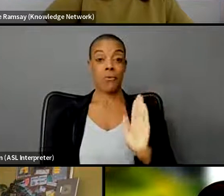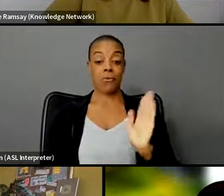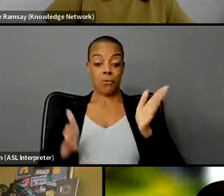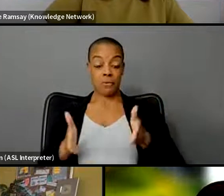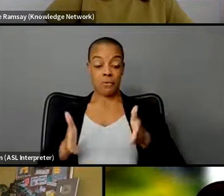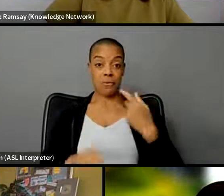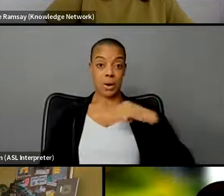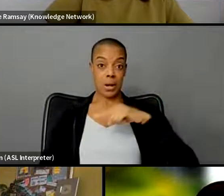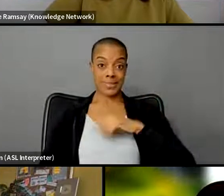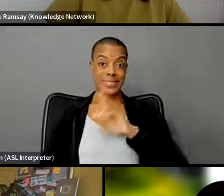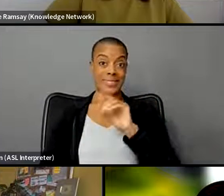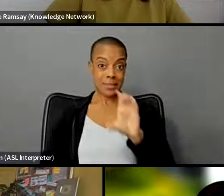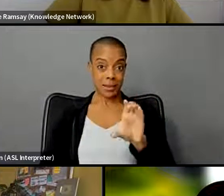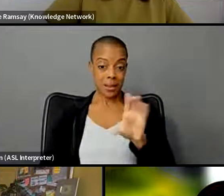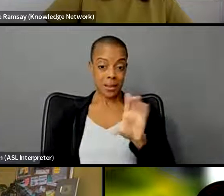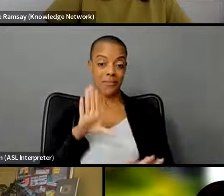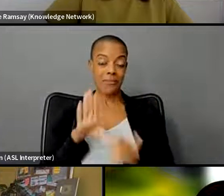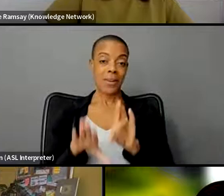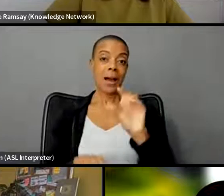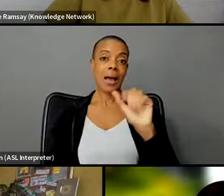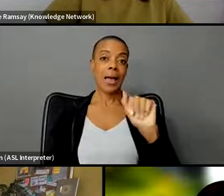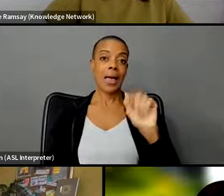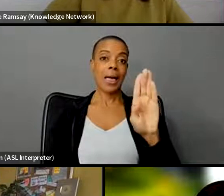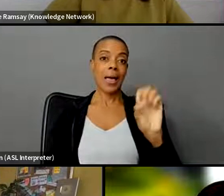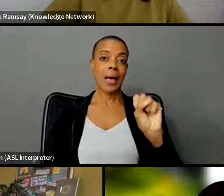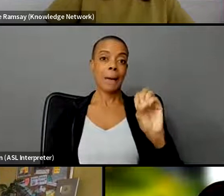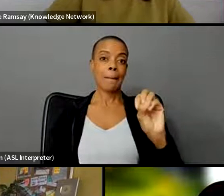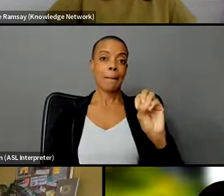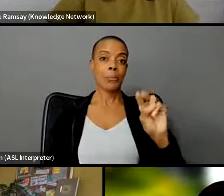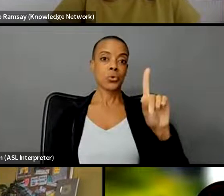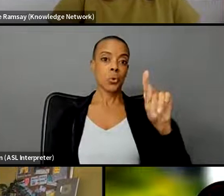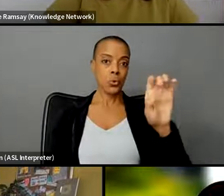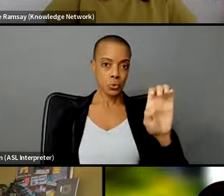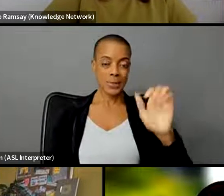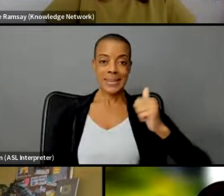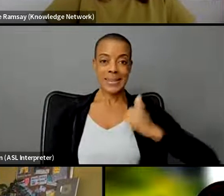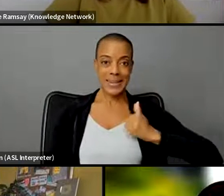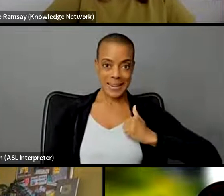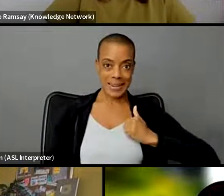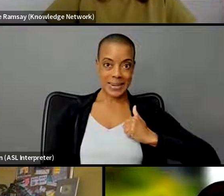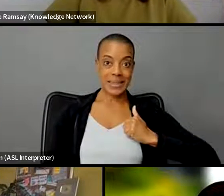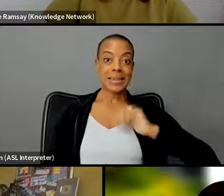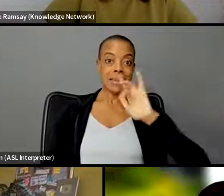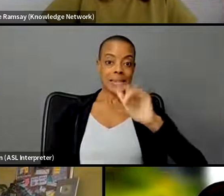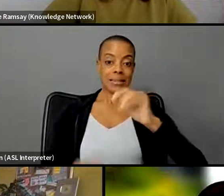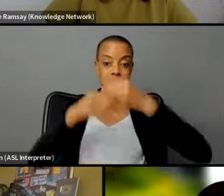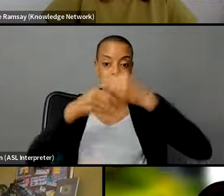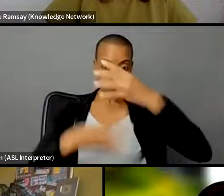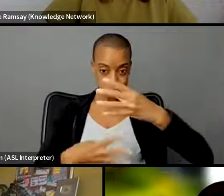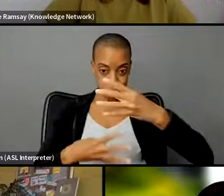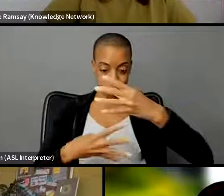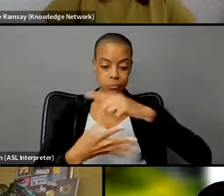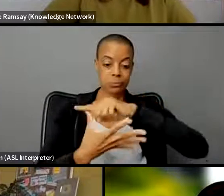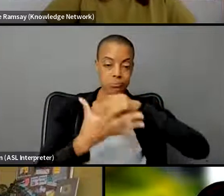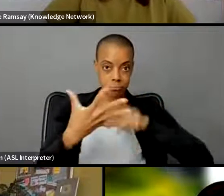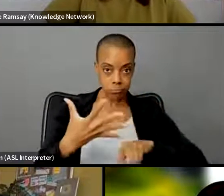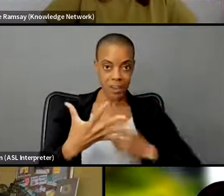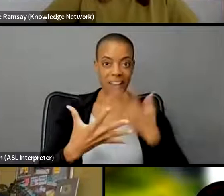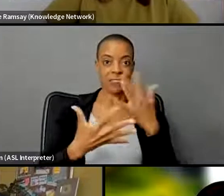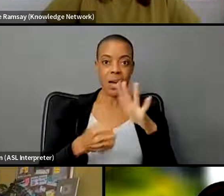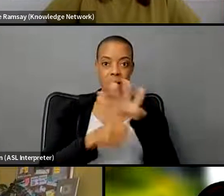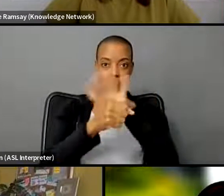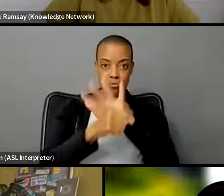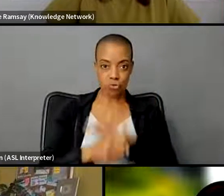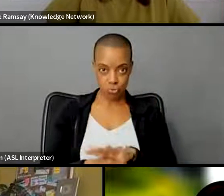find Absolute Canadian, and under that list, you will find the 5 different regional producers. And so you would pitch your story to